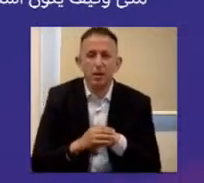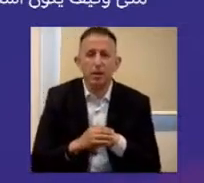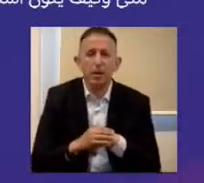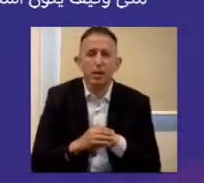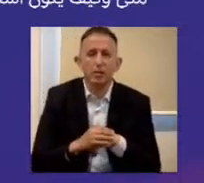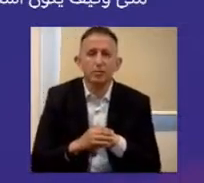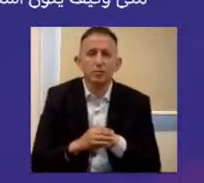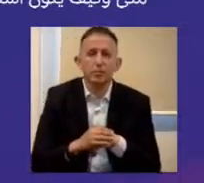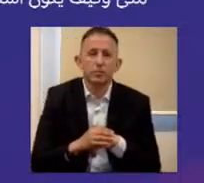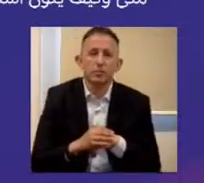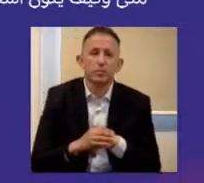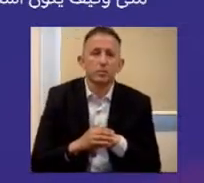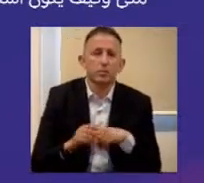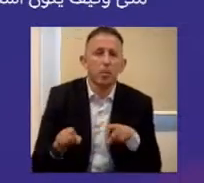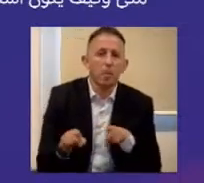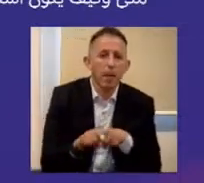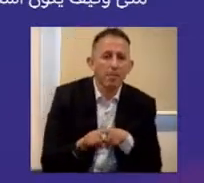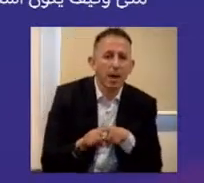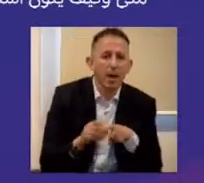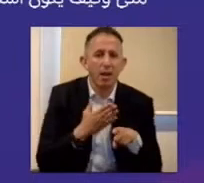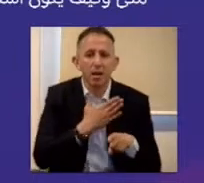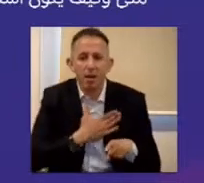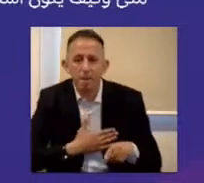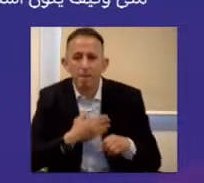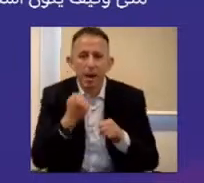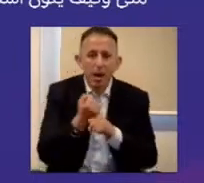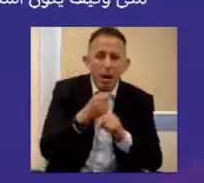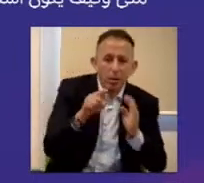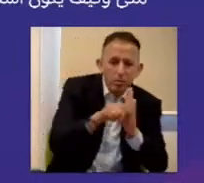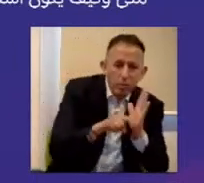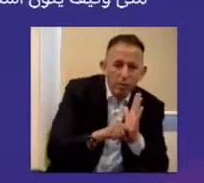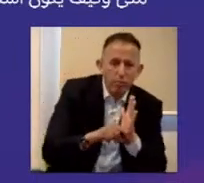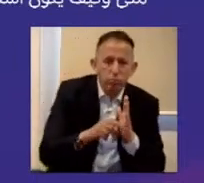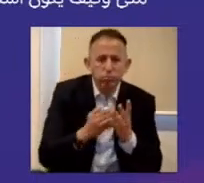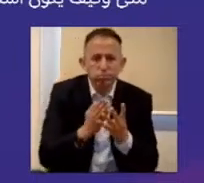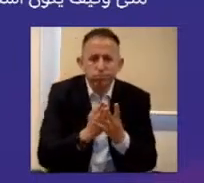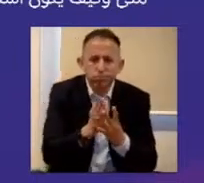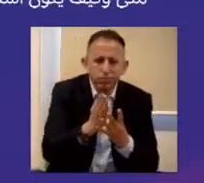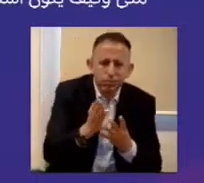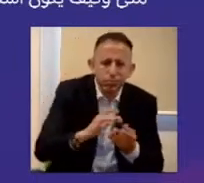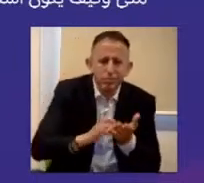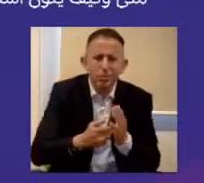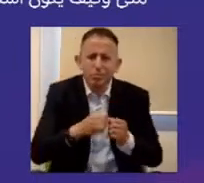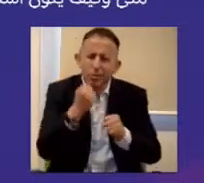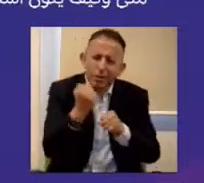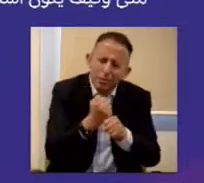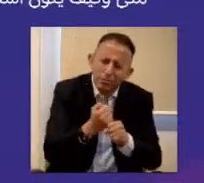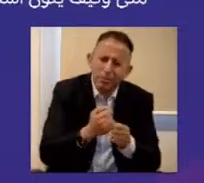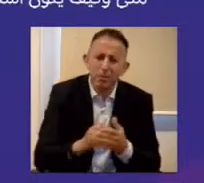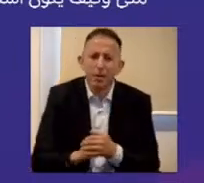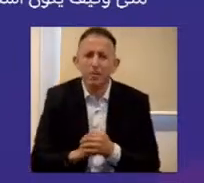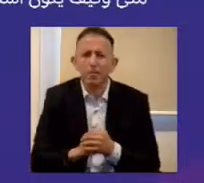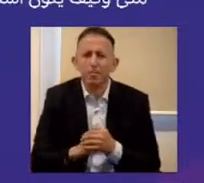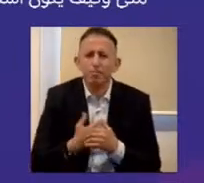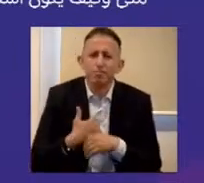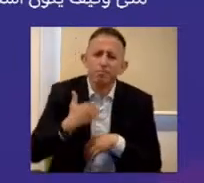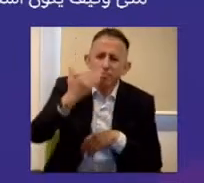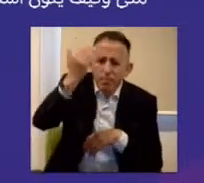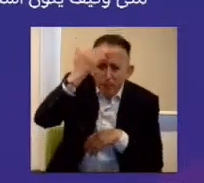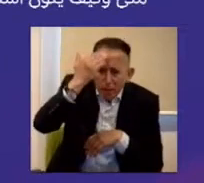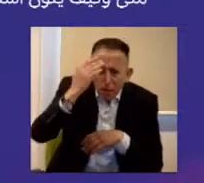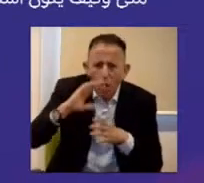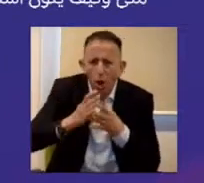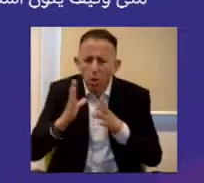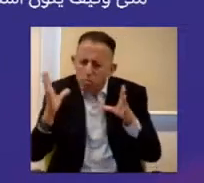very easily done by machines. And we know how to do deduction. We know that Socrates is a